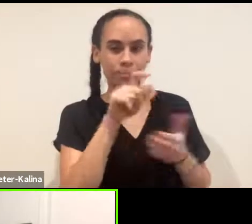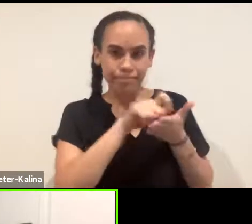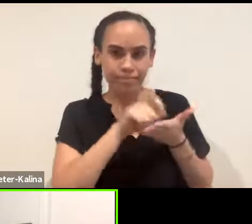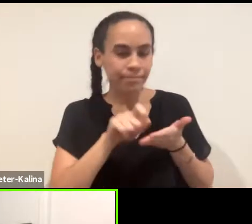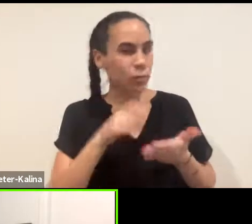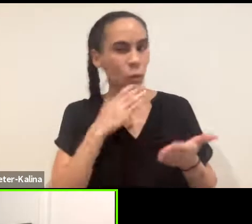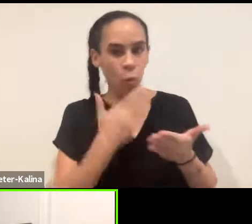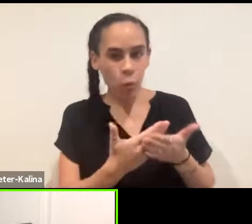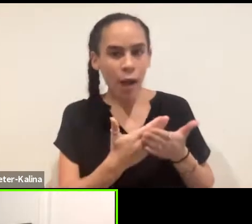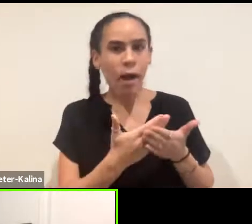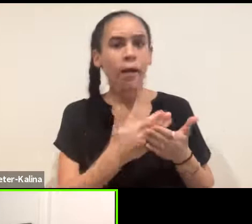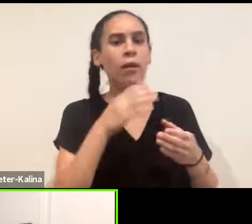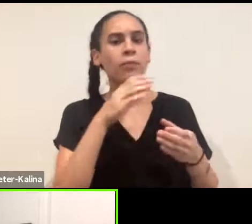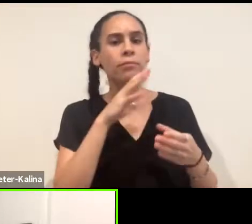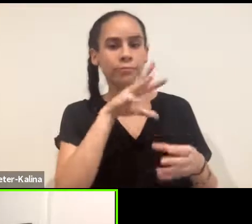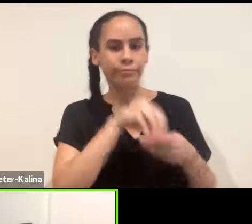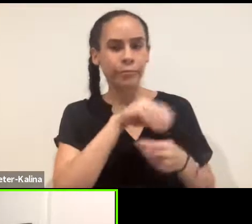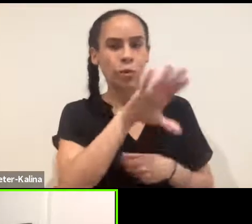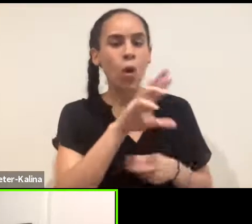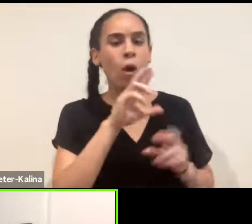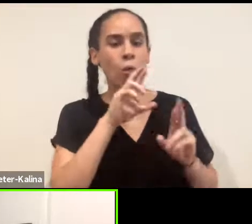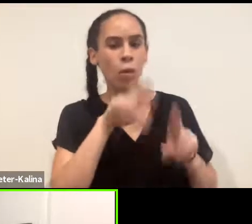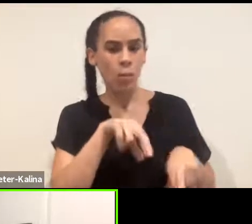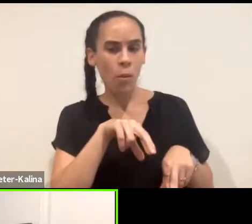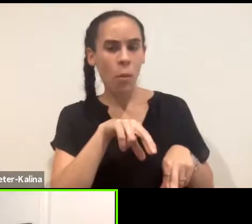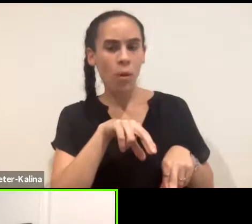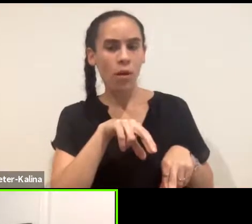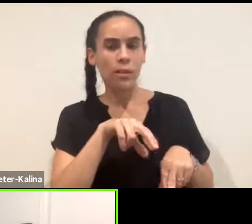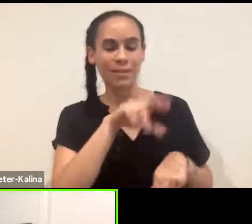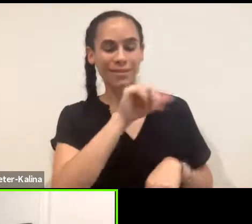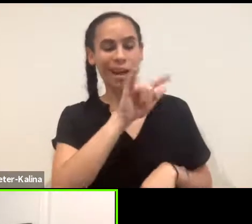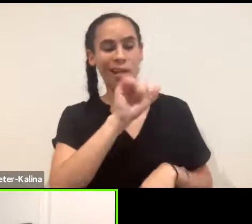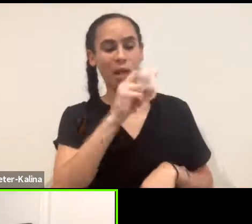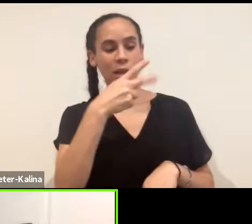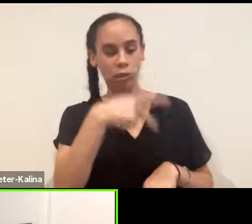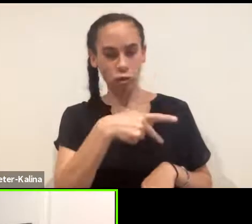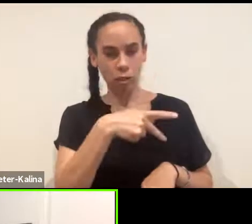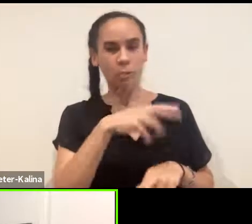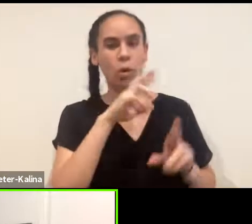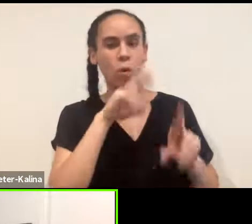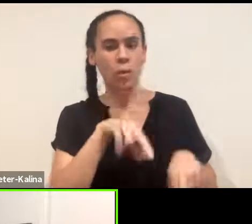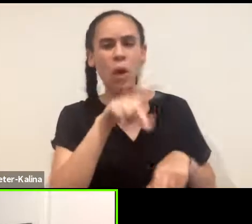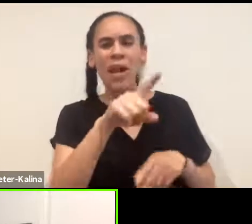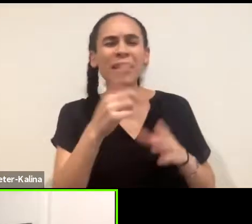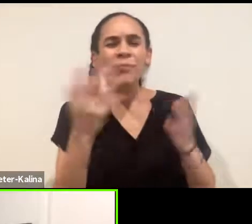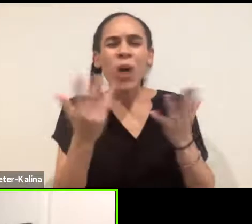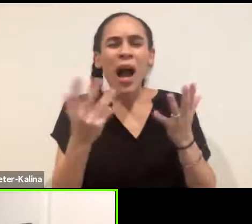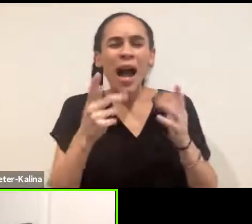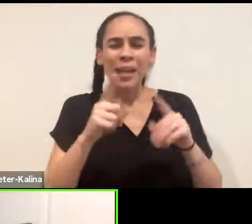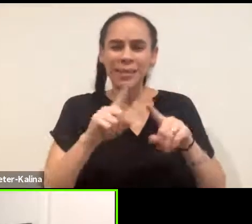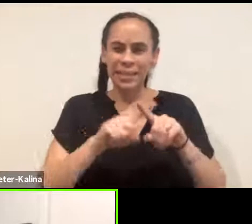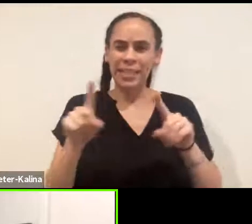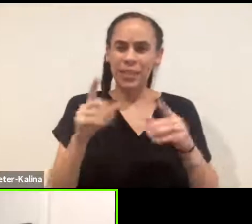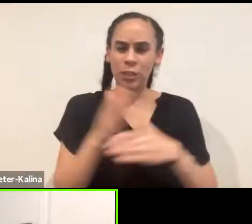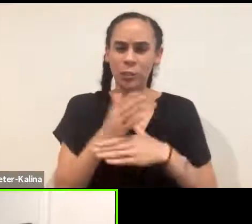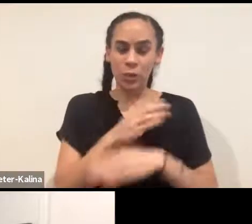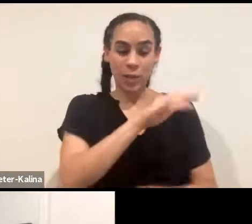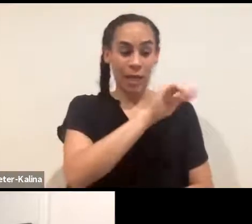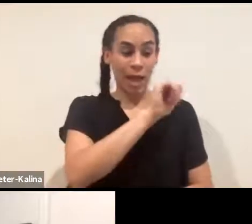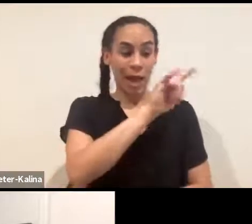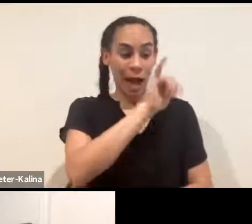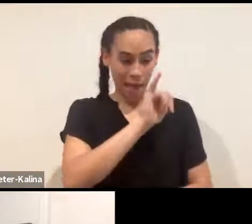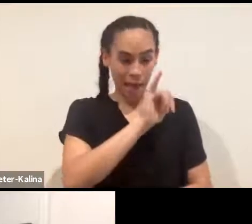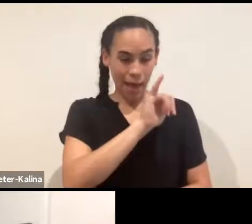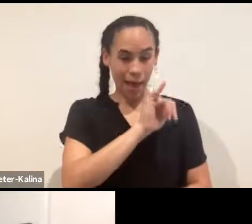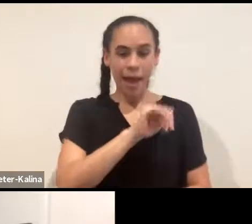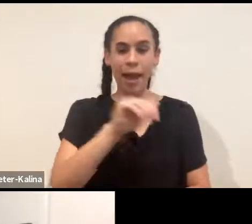allyship report, the State of Allyship report. Could you just talk about the difference between an ally, an advocate, and an accomplice? Yeah,